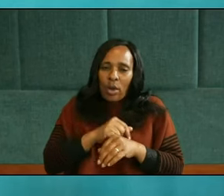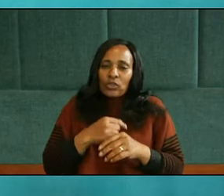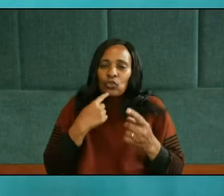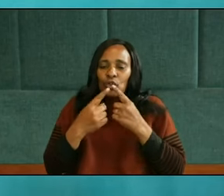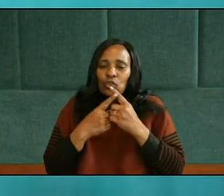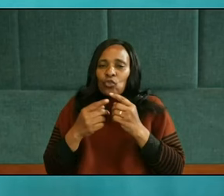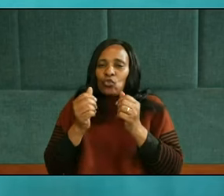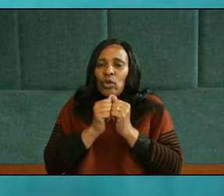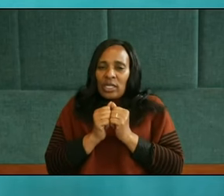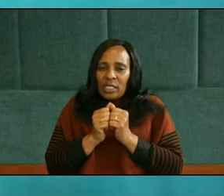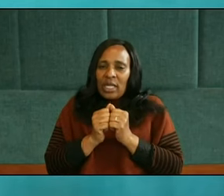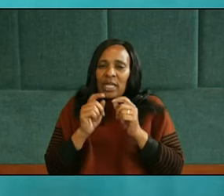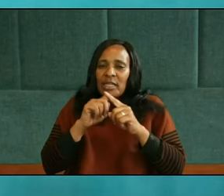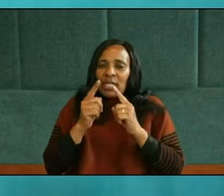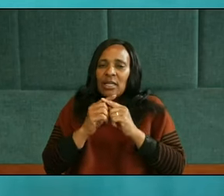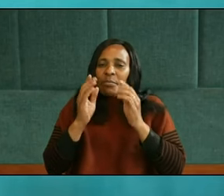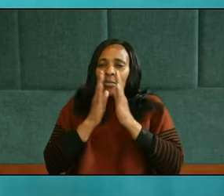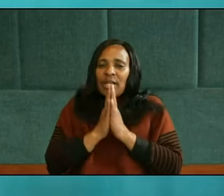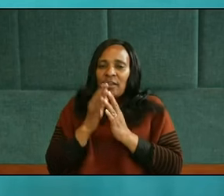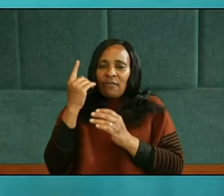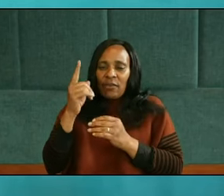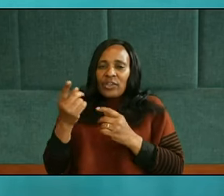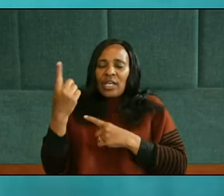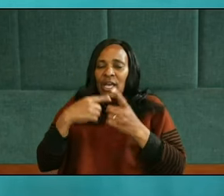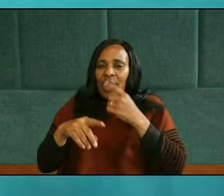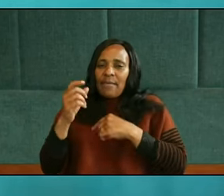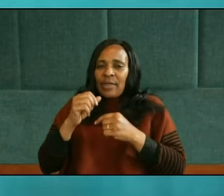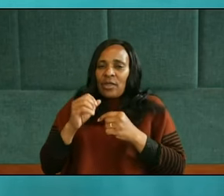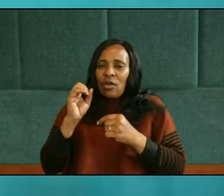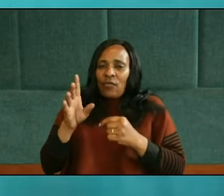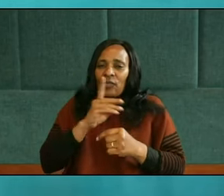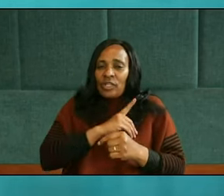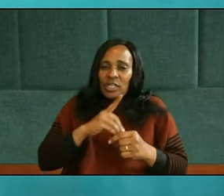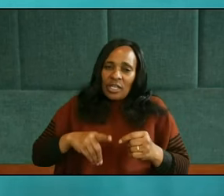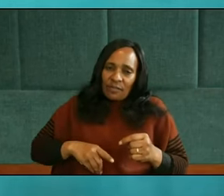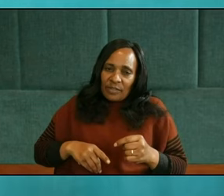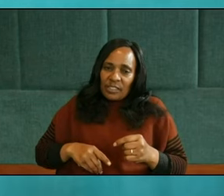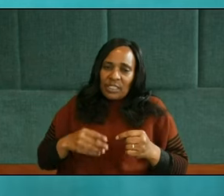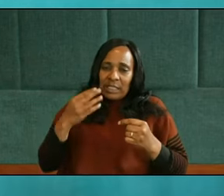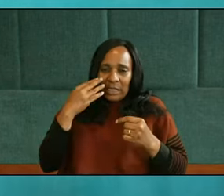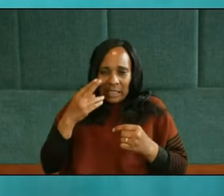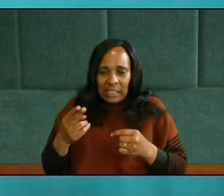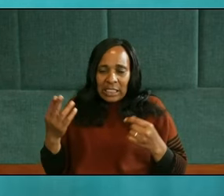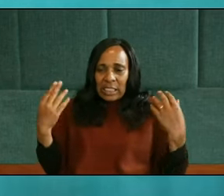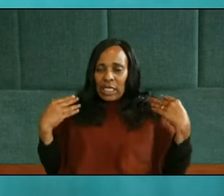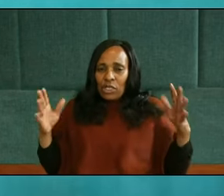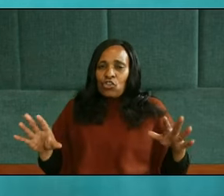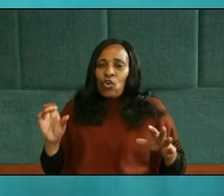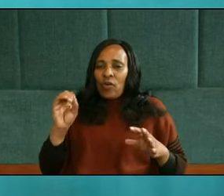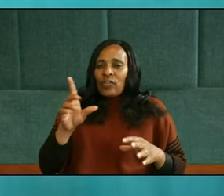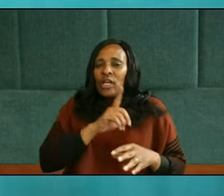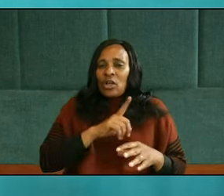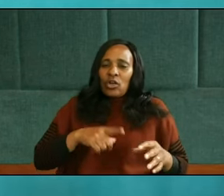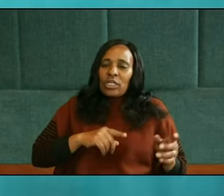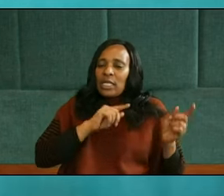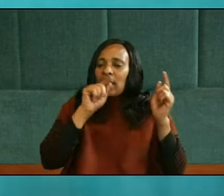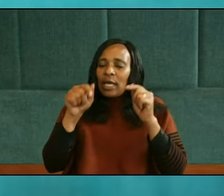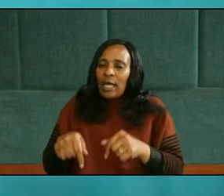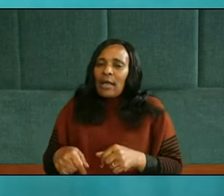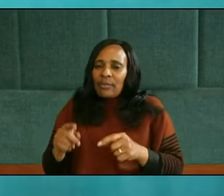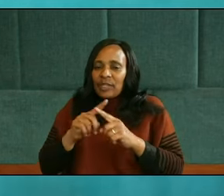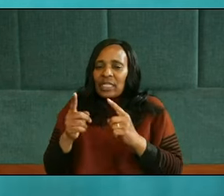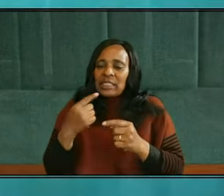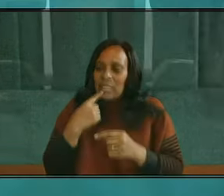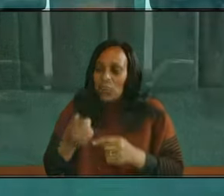promised Savior and prayed for the coming of the King David's throne. And lo, the angel of the Lord came upon them, and the angel said unto them,